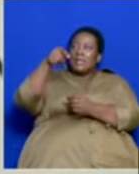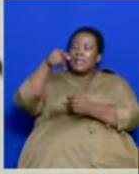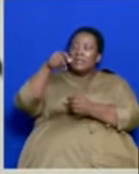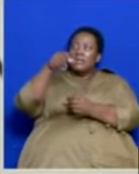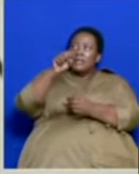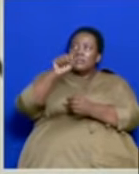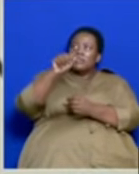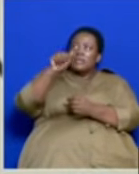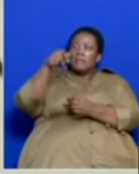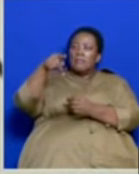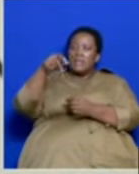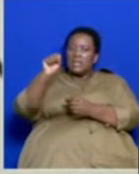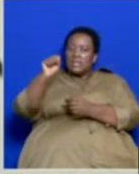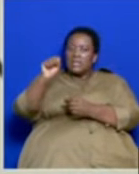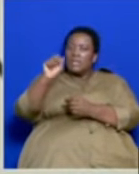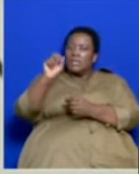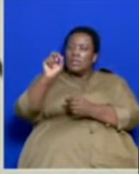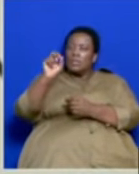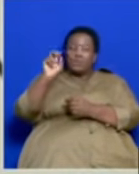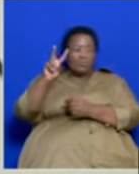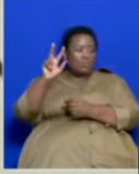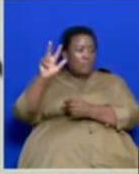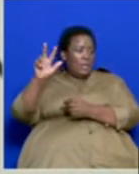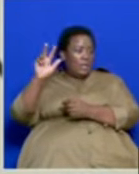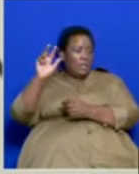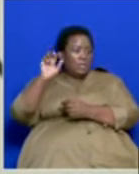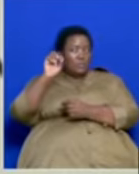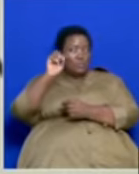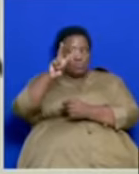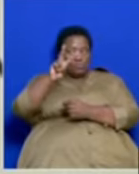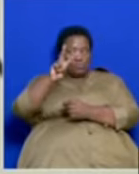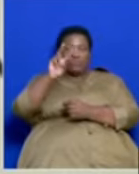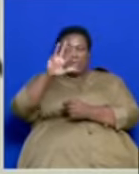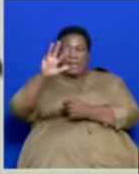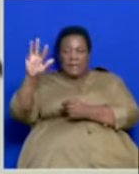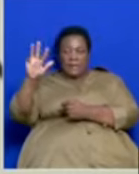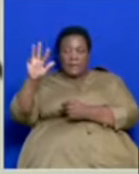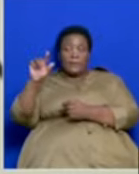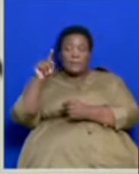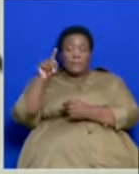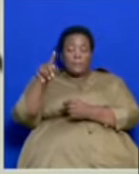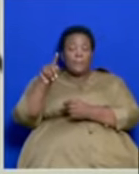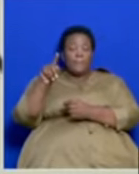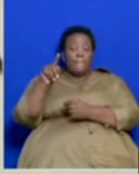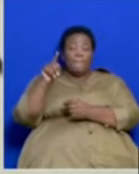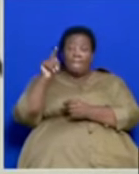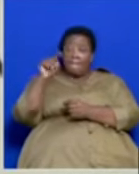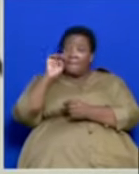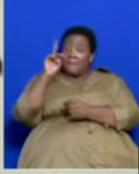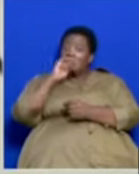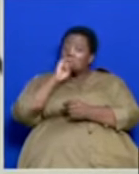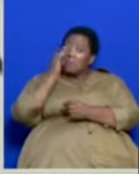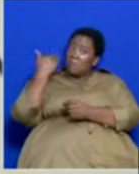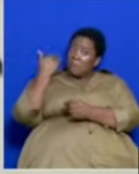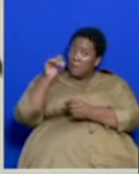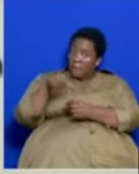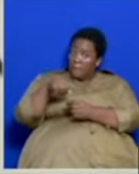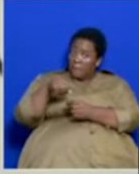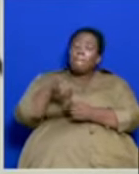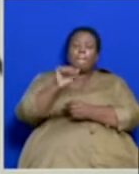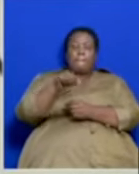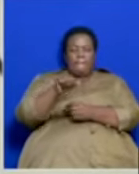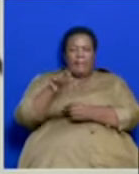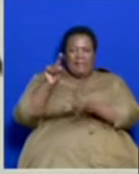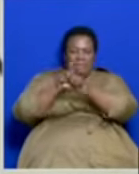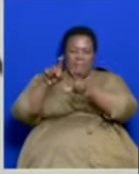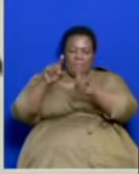Is that that SAP register we spoke about earlier? Yes, it's the register that I spoke